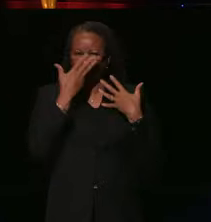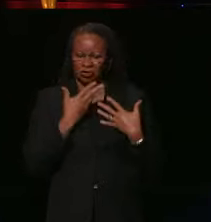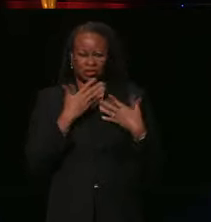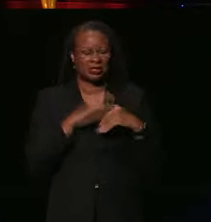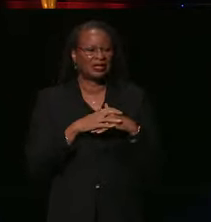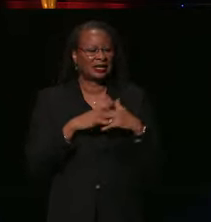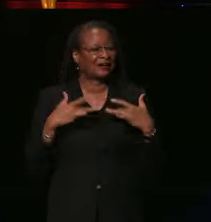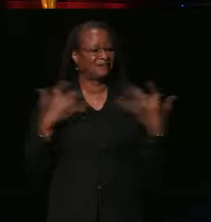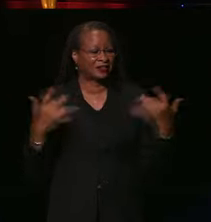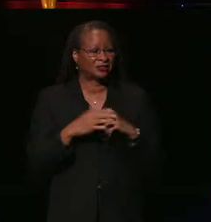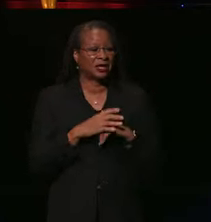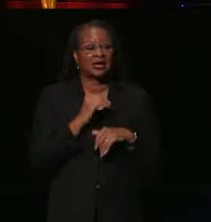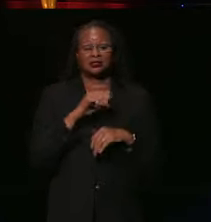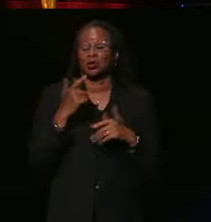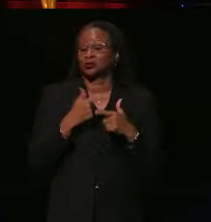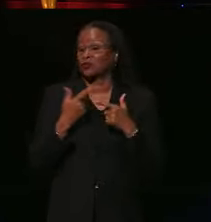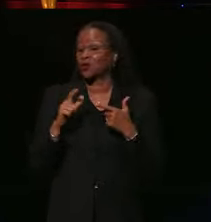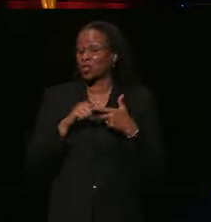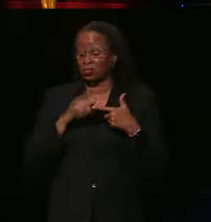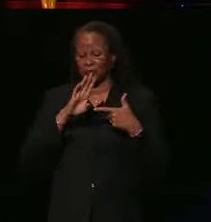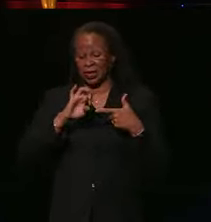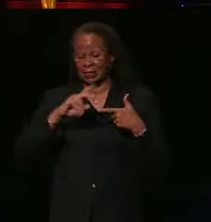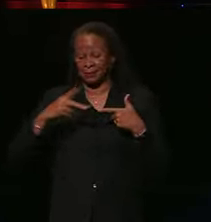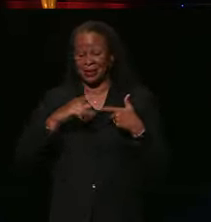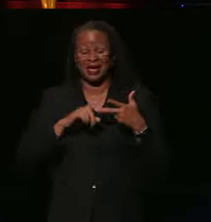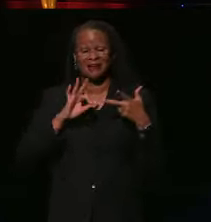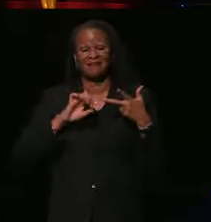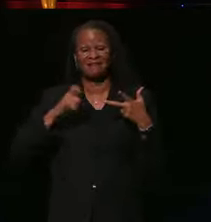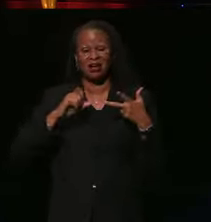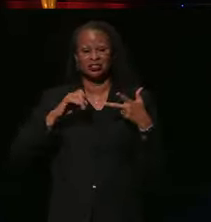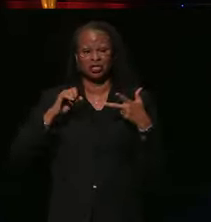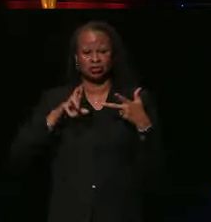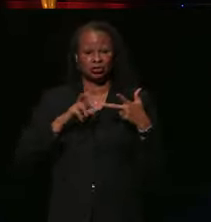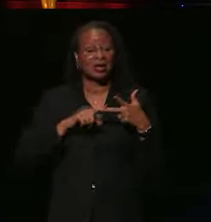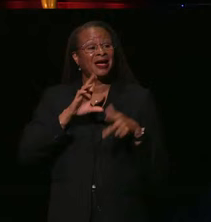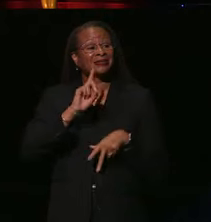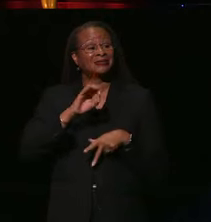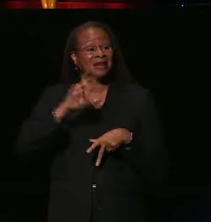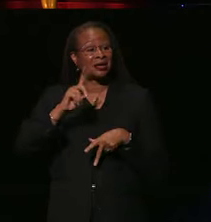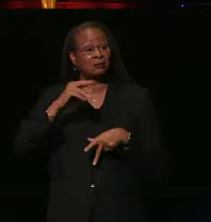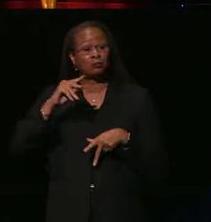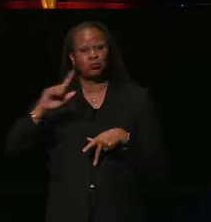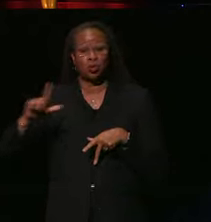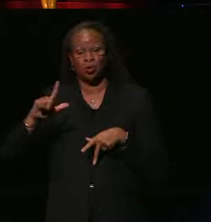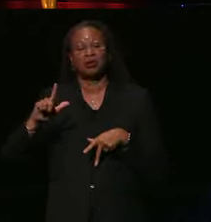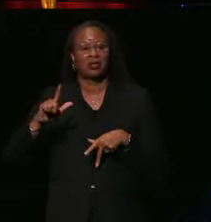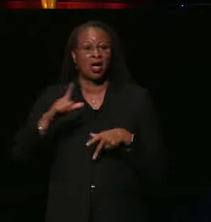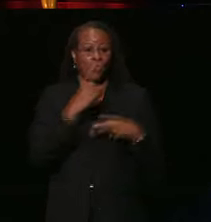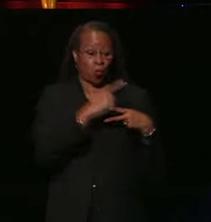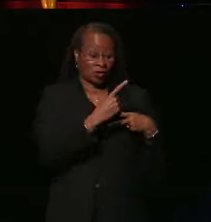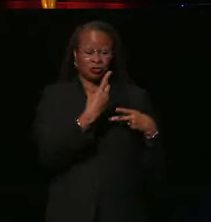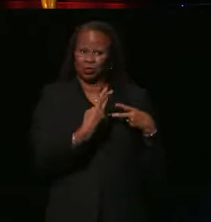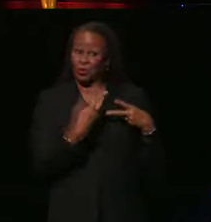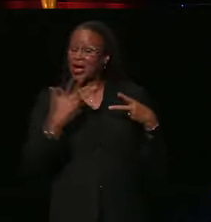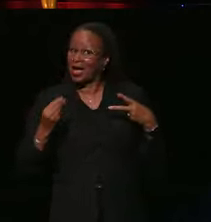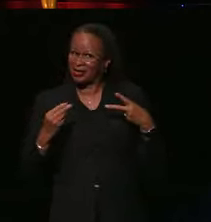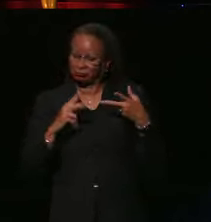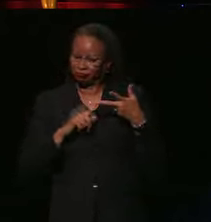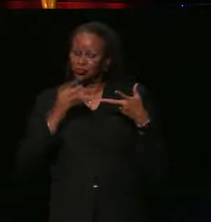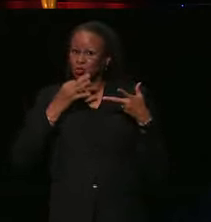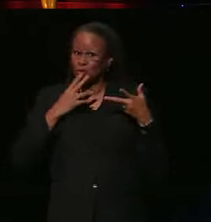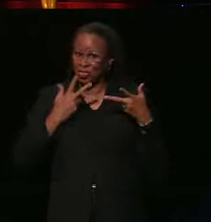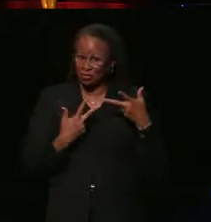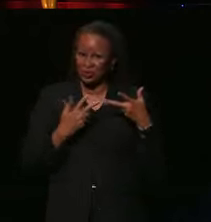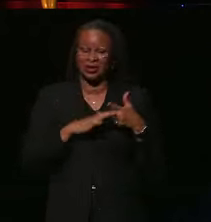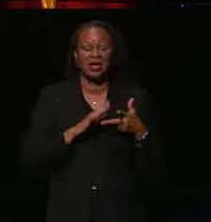Click and Foxcatcher. Some of his other credits include Deadpool 1 and 2, and 3, coming soon, Kong Skull Island, and